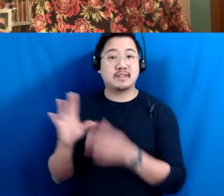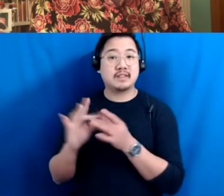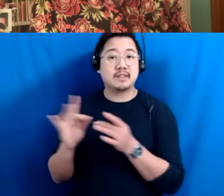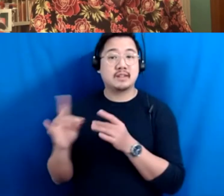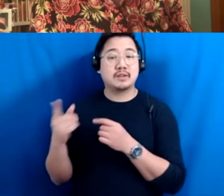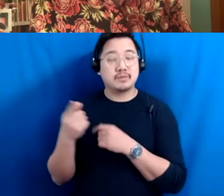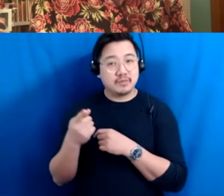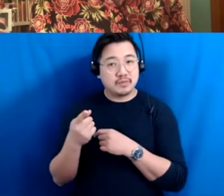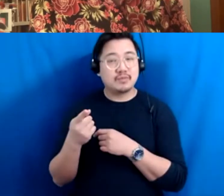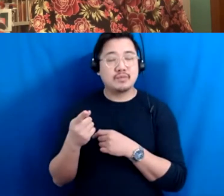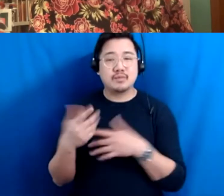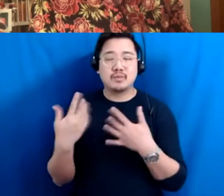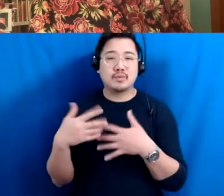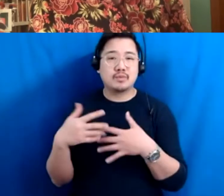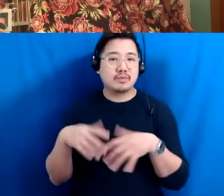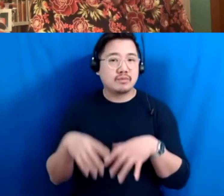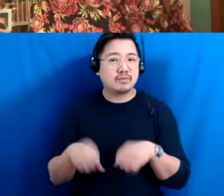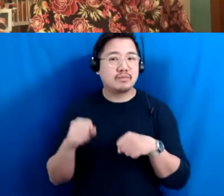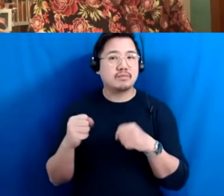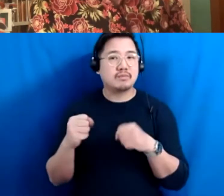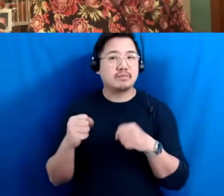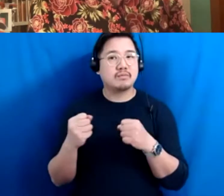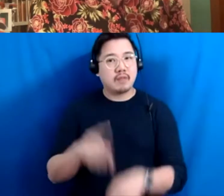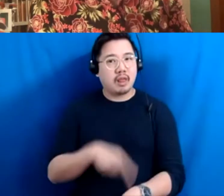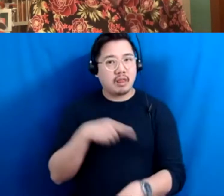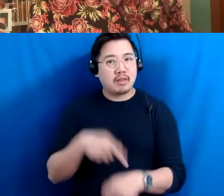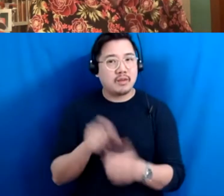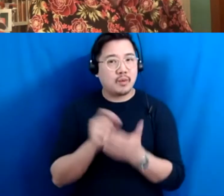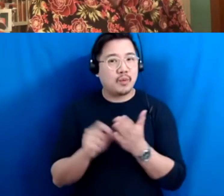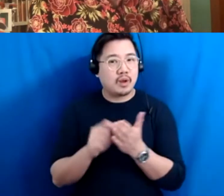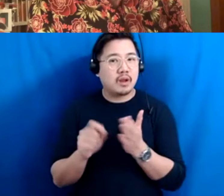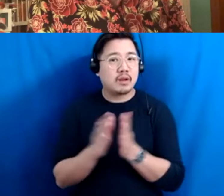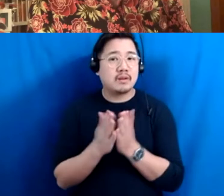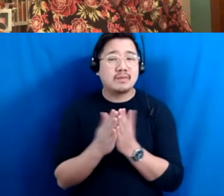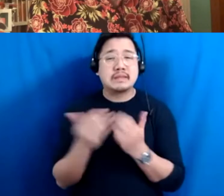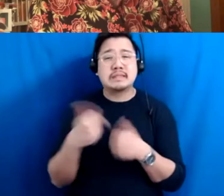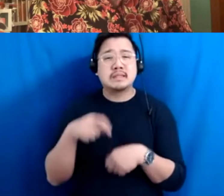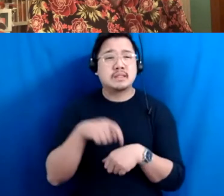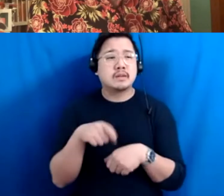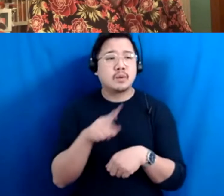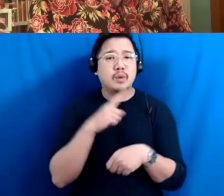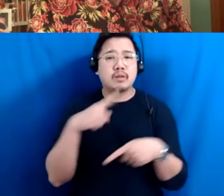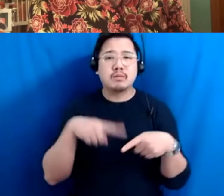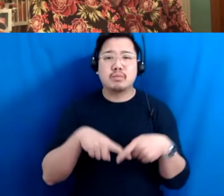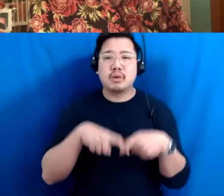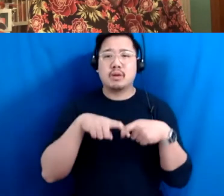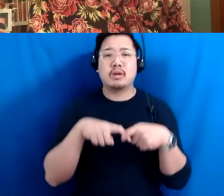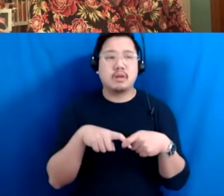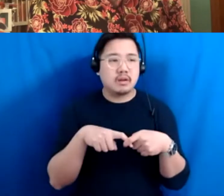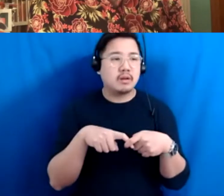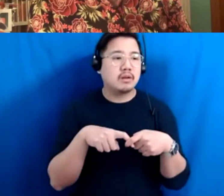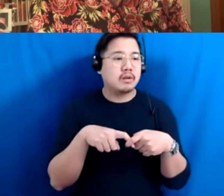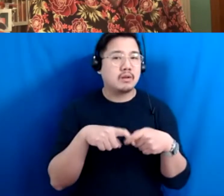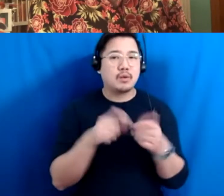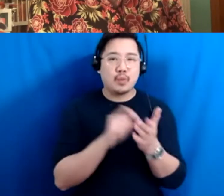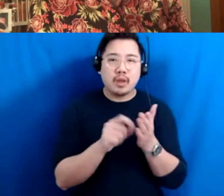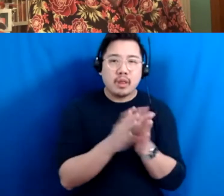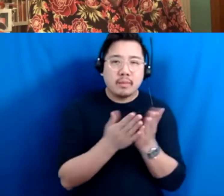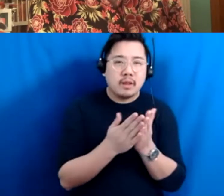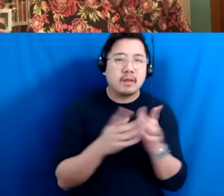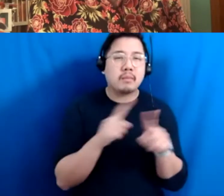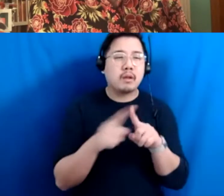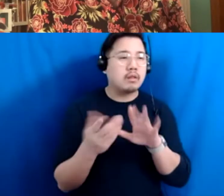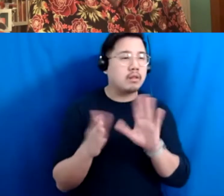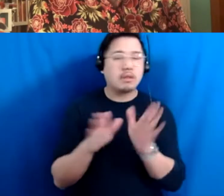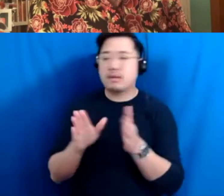working on this novel, was there ever a point where you considered putting it on hold or distracting yourself with another project? Do you have thoughts about